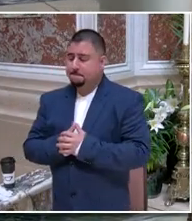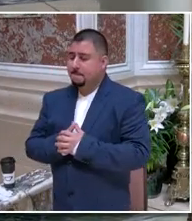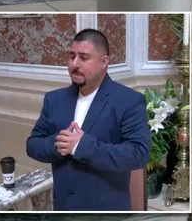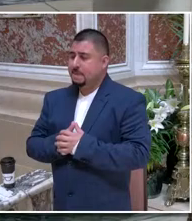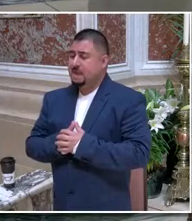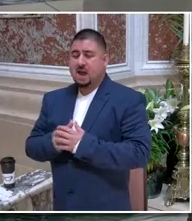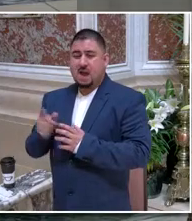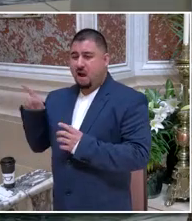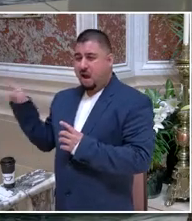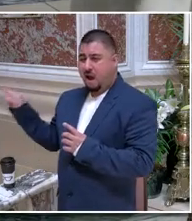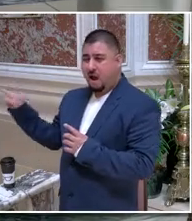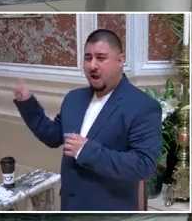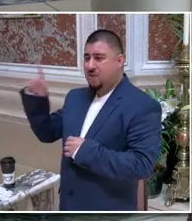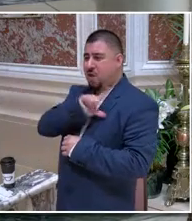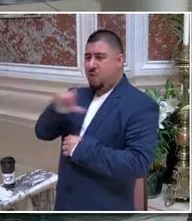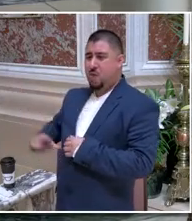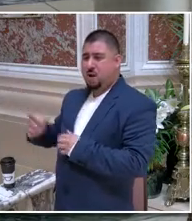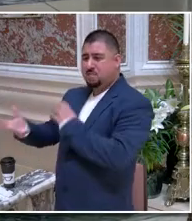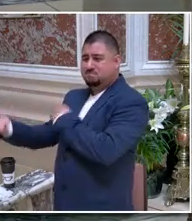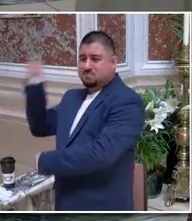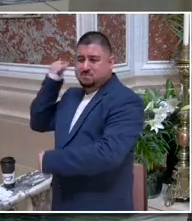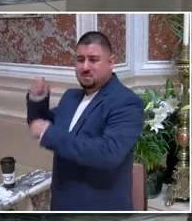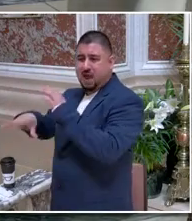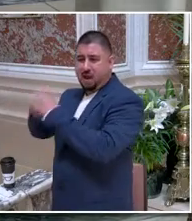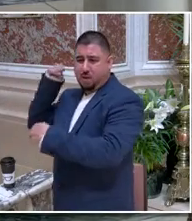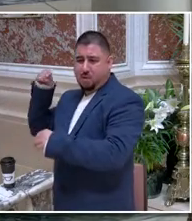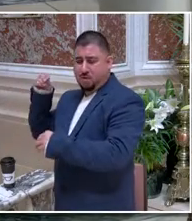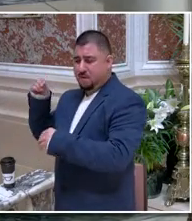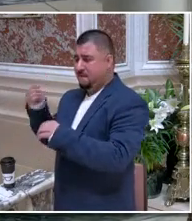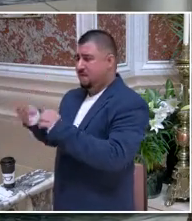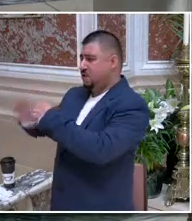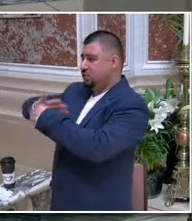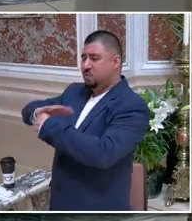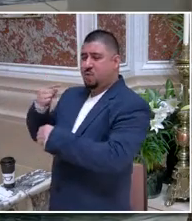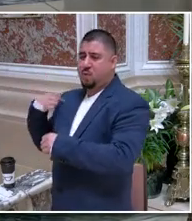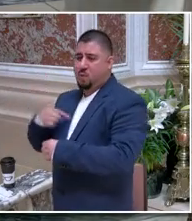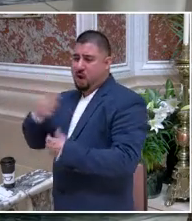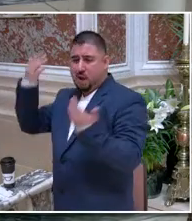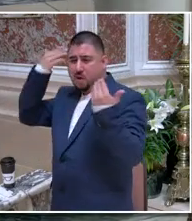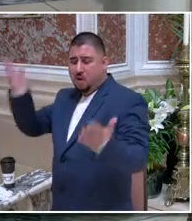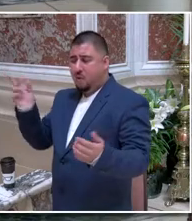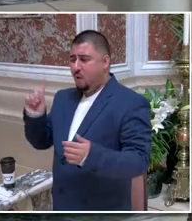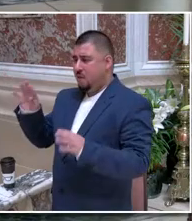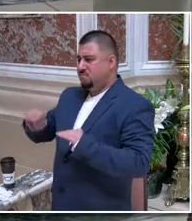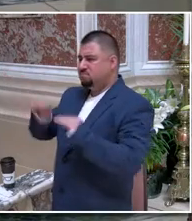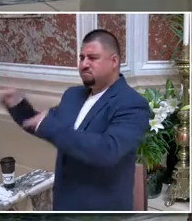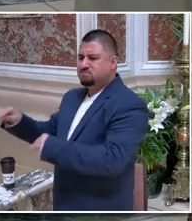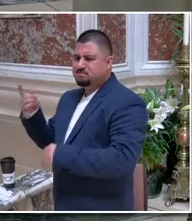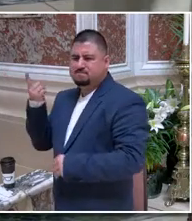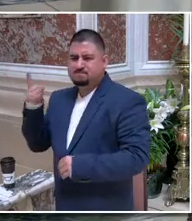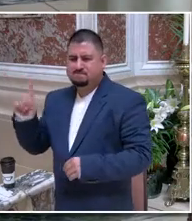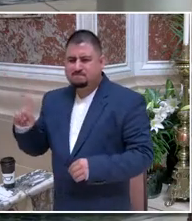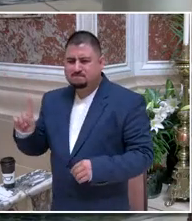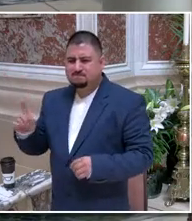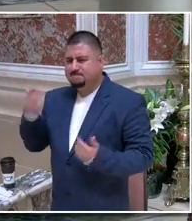"They have taken the Lord from the tomb, and we do not know where they put him."